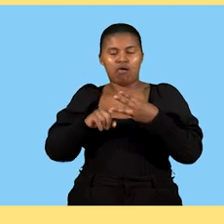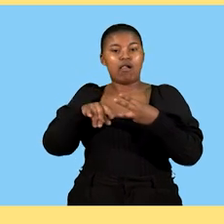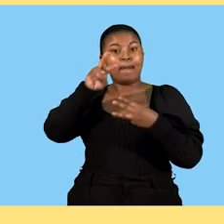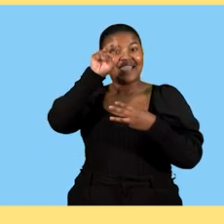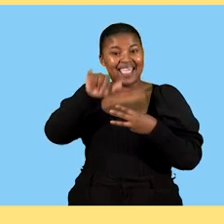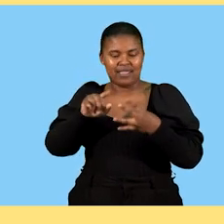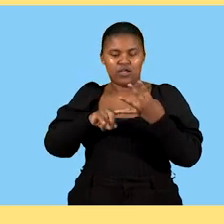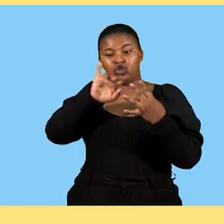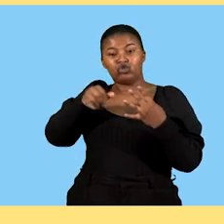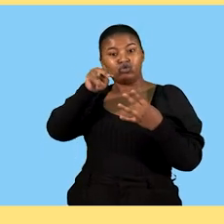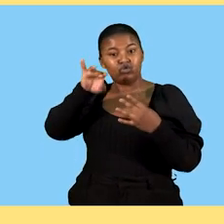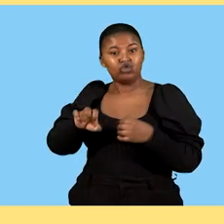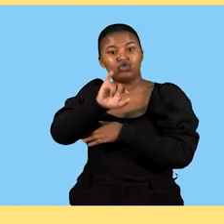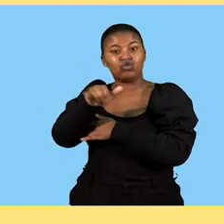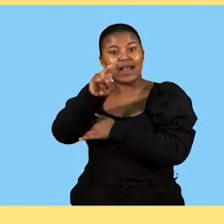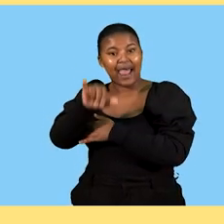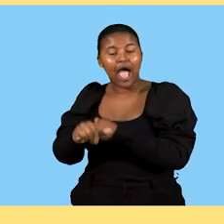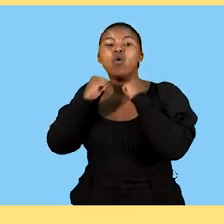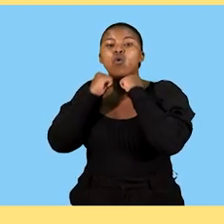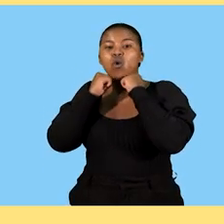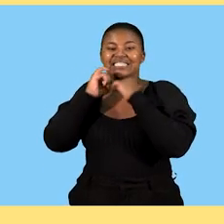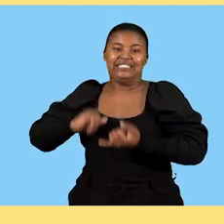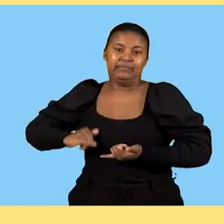for 1 month, that is